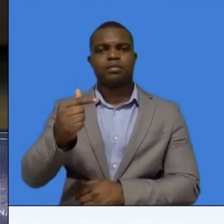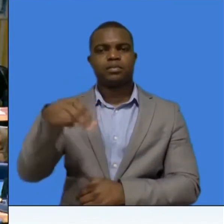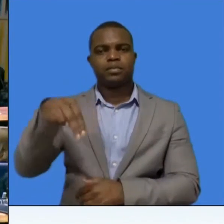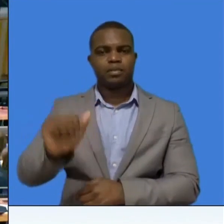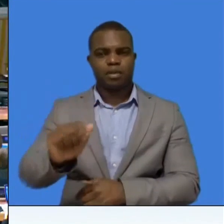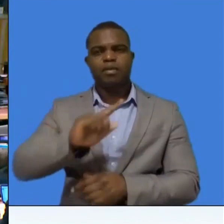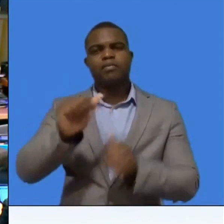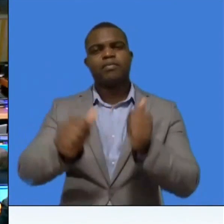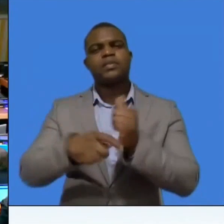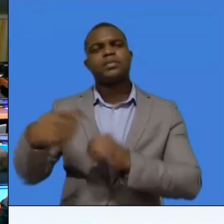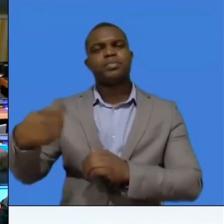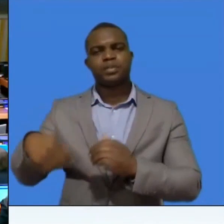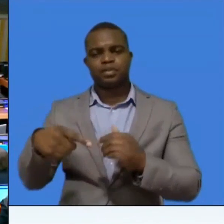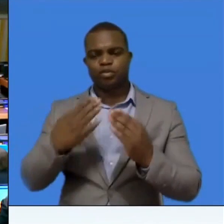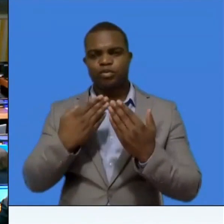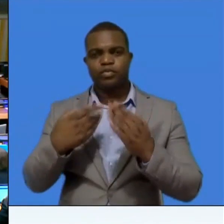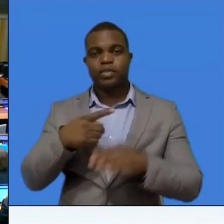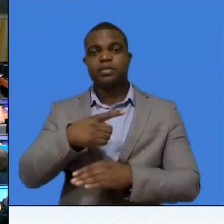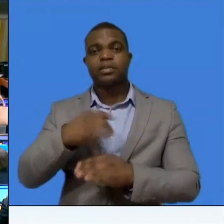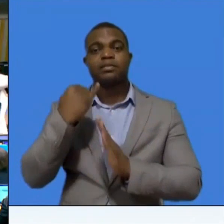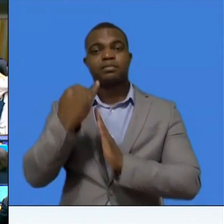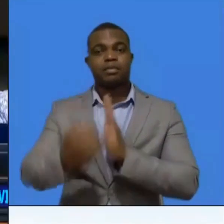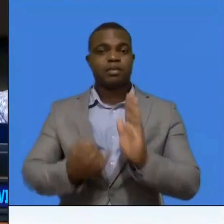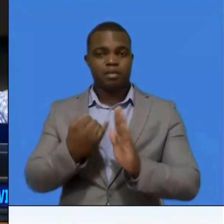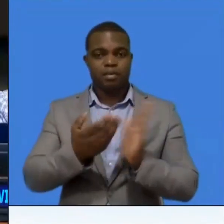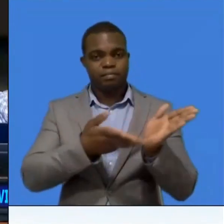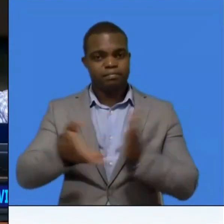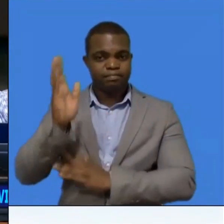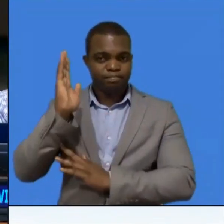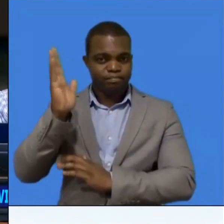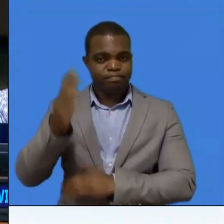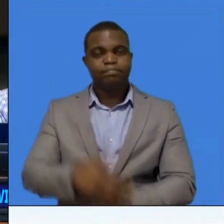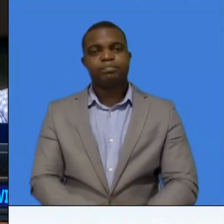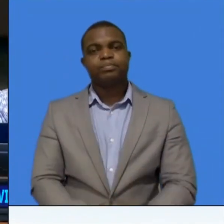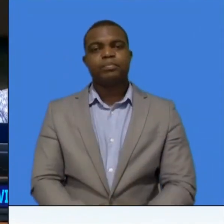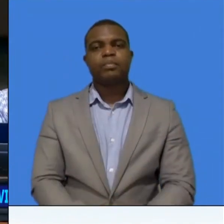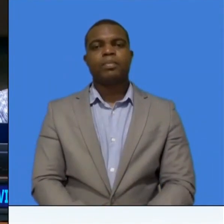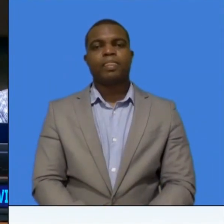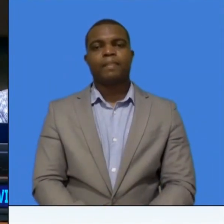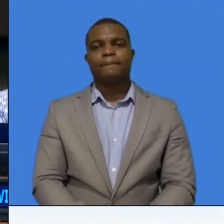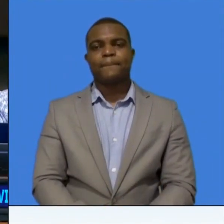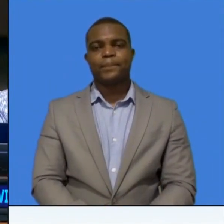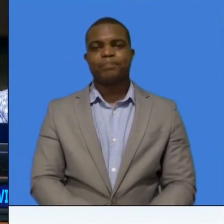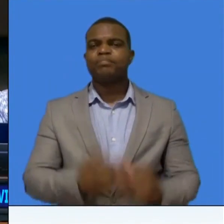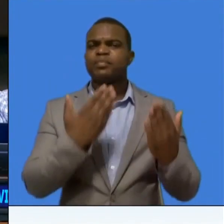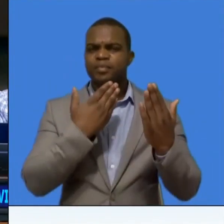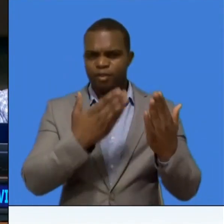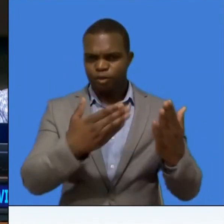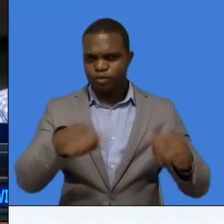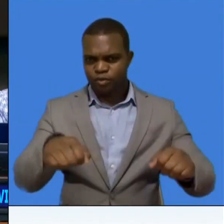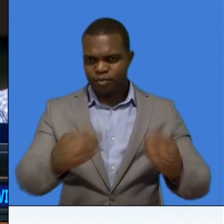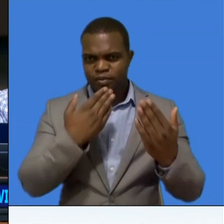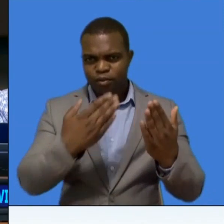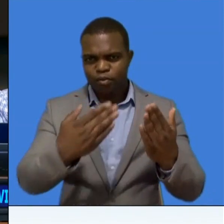Thank you, Mr. Chairman. Excellencies, ladies and gentlemen, over the last 3 days, we have deliberated upon the latest